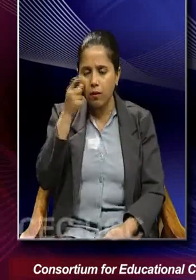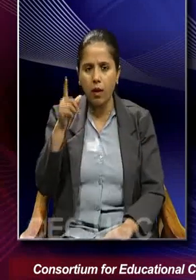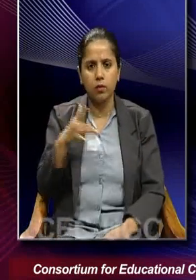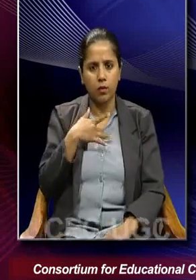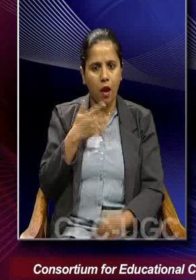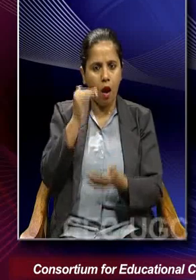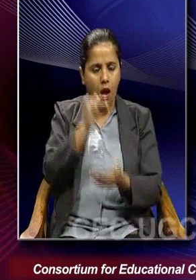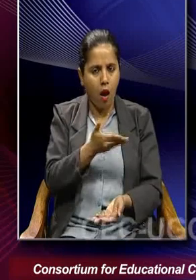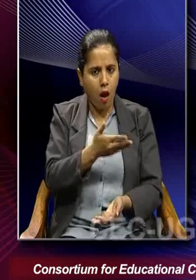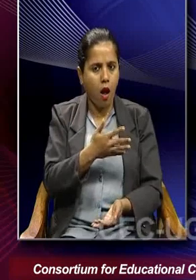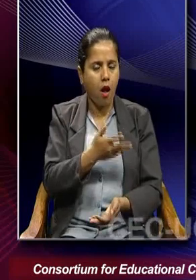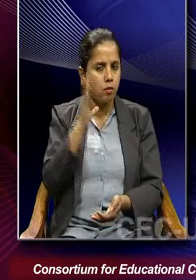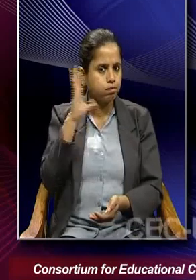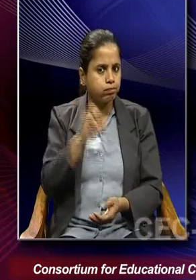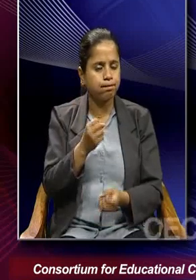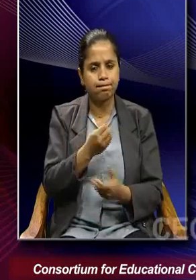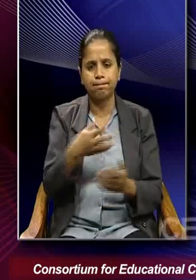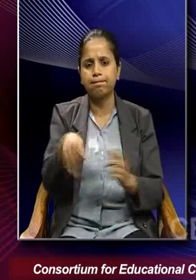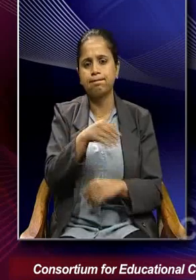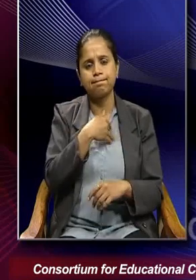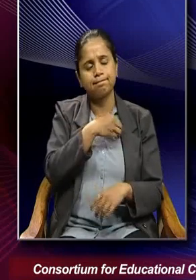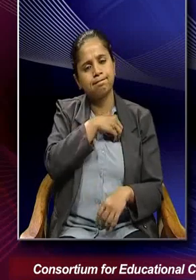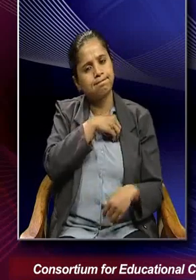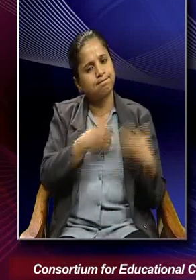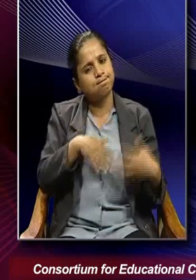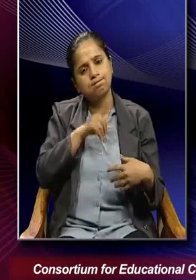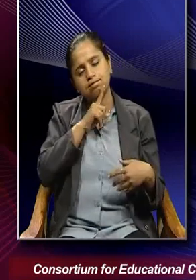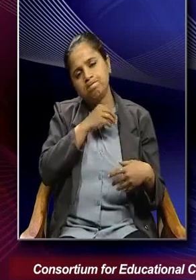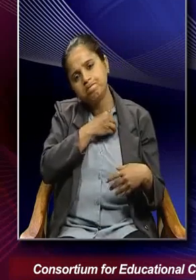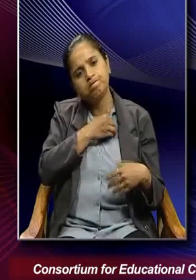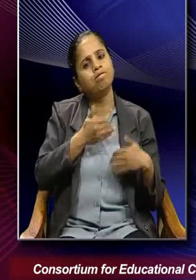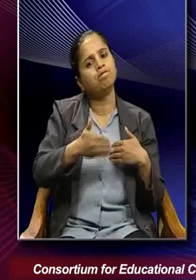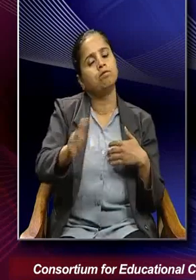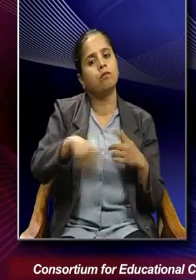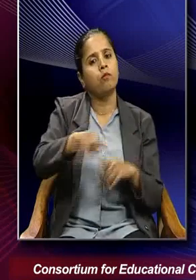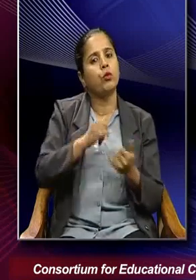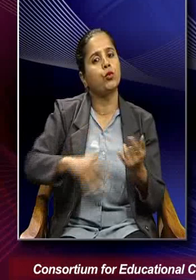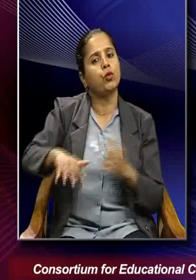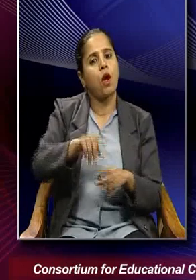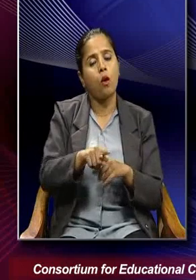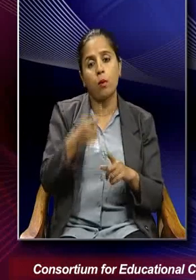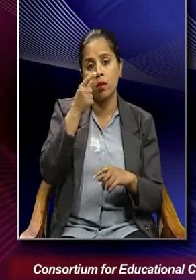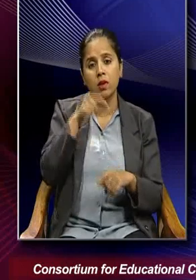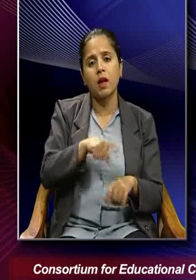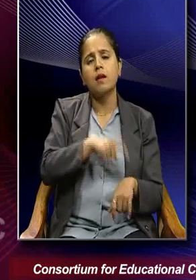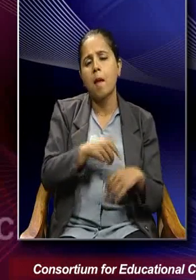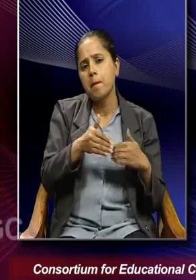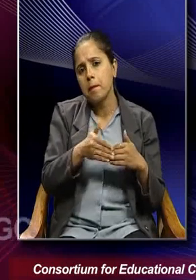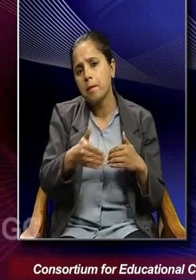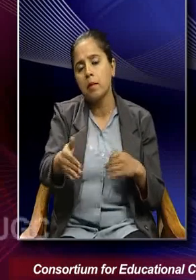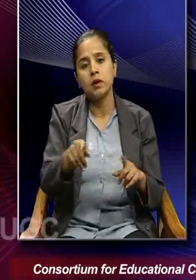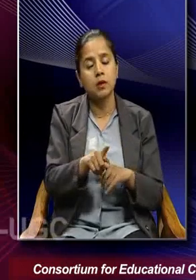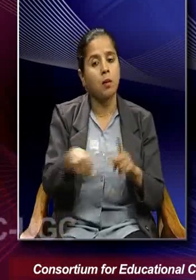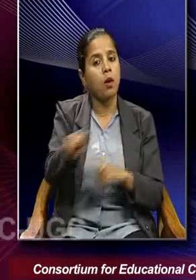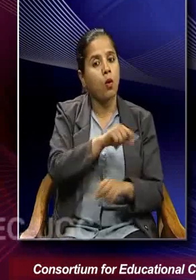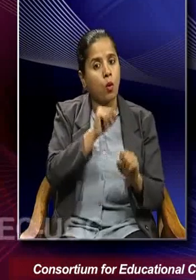how they surpass everything which is there in the society, and how the parents over a period of time, when they